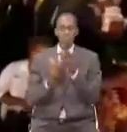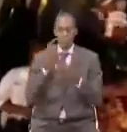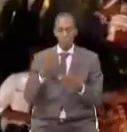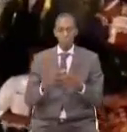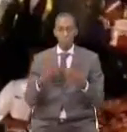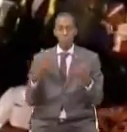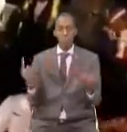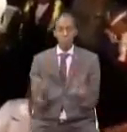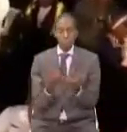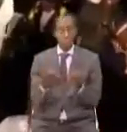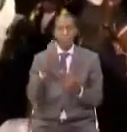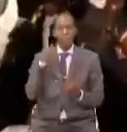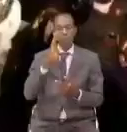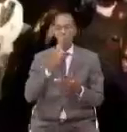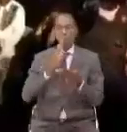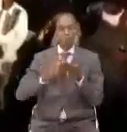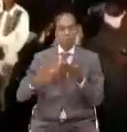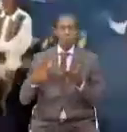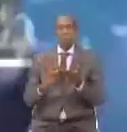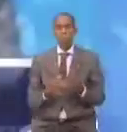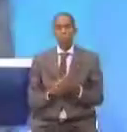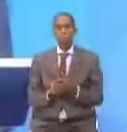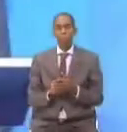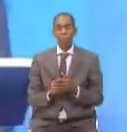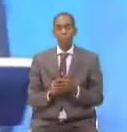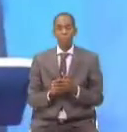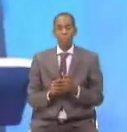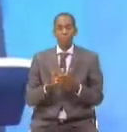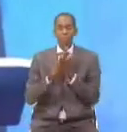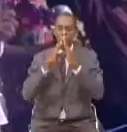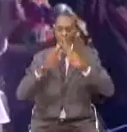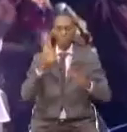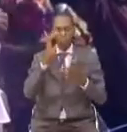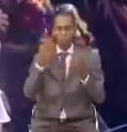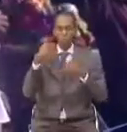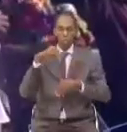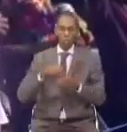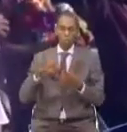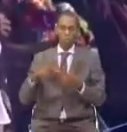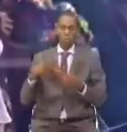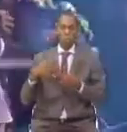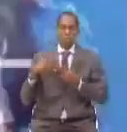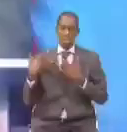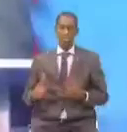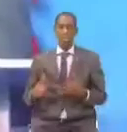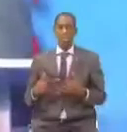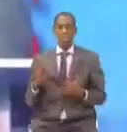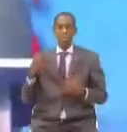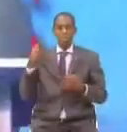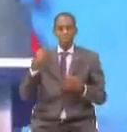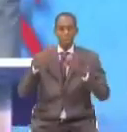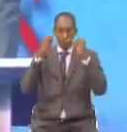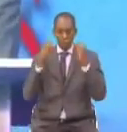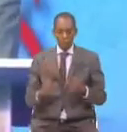Sin will be forgiven. Peace will come to the heart. Your power from the cross